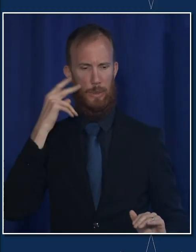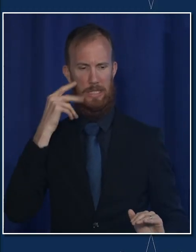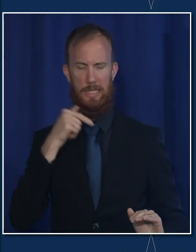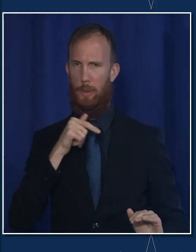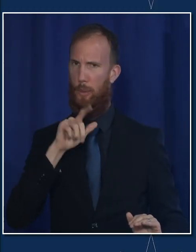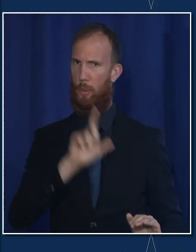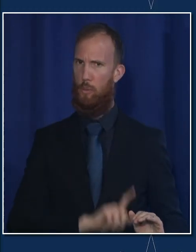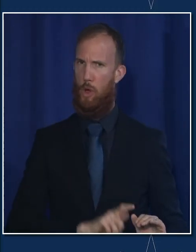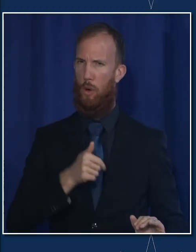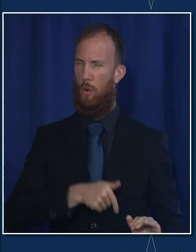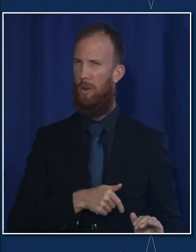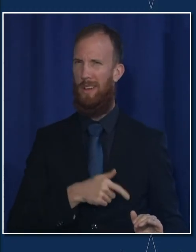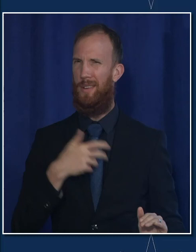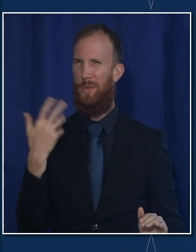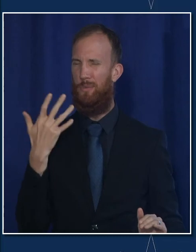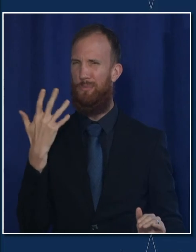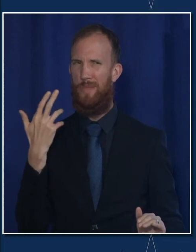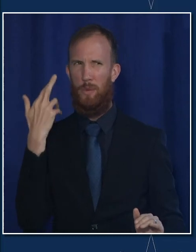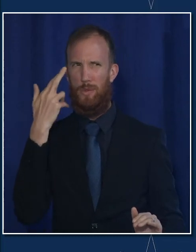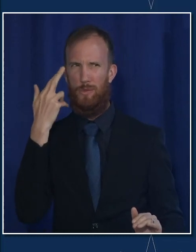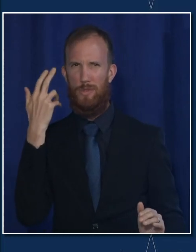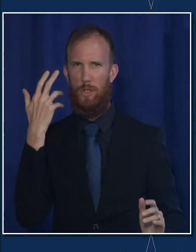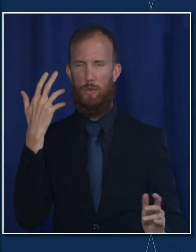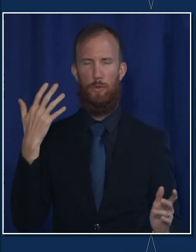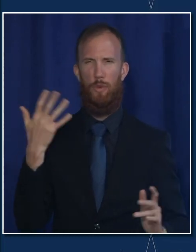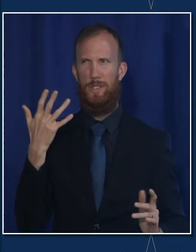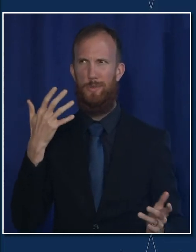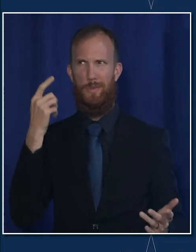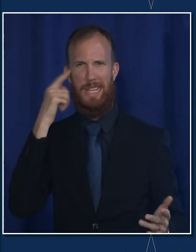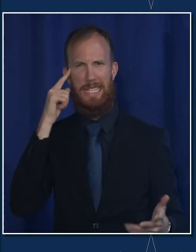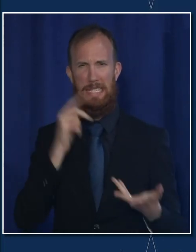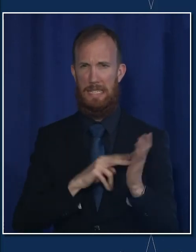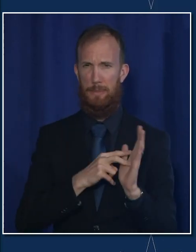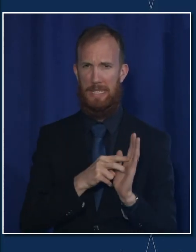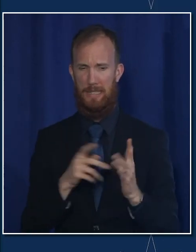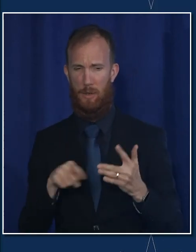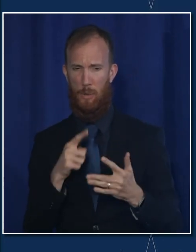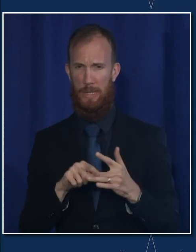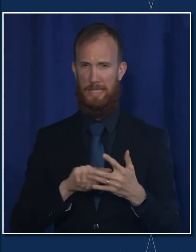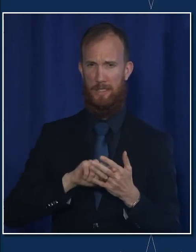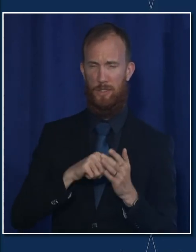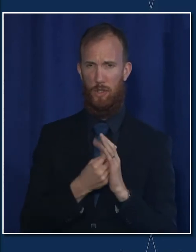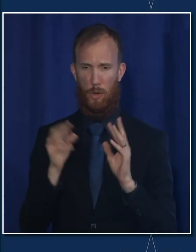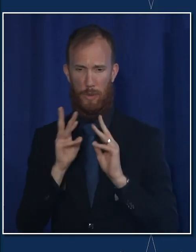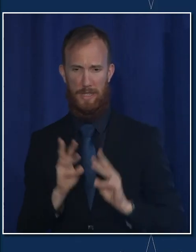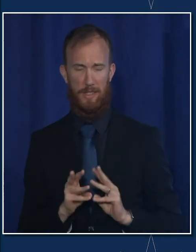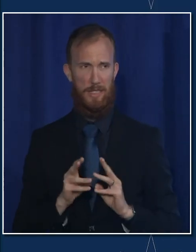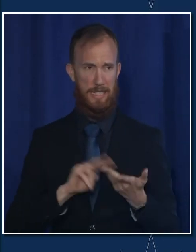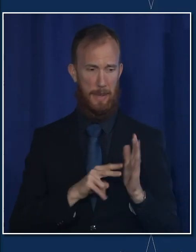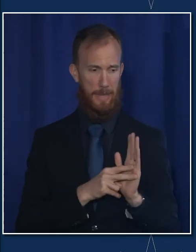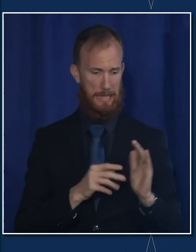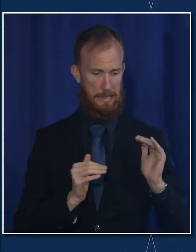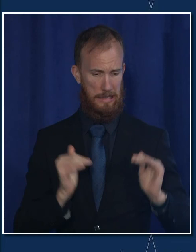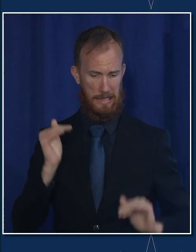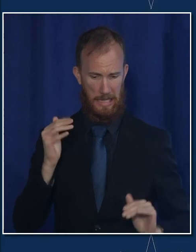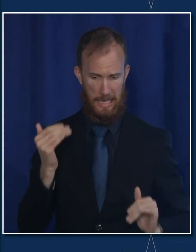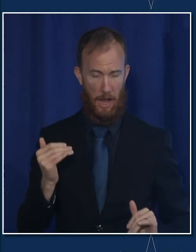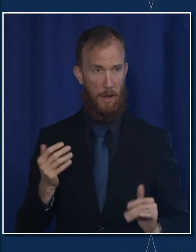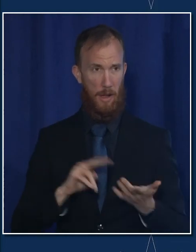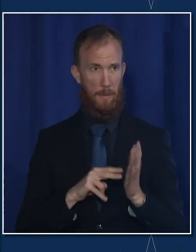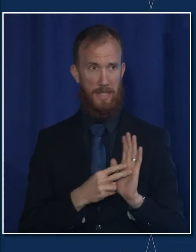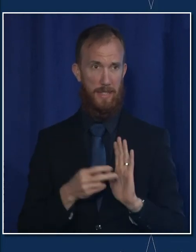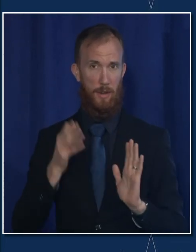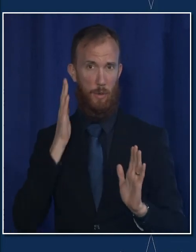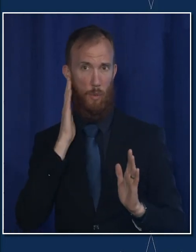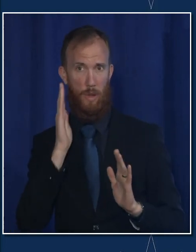other places. I'm wondering what this means going into the winter. I'm wondering if the decrease in the number of cases right now means that we're going to go down like a bell curve, or